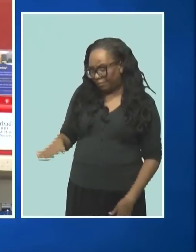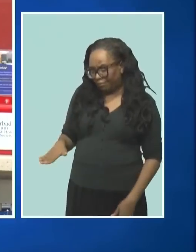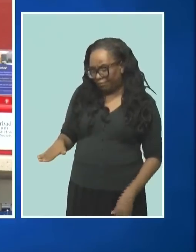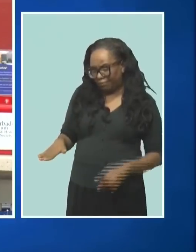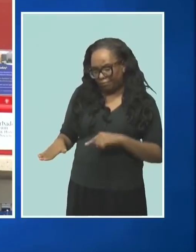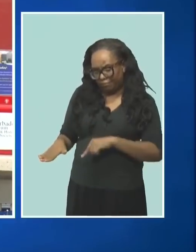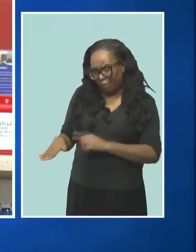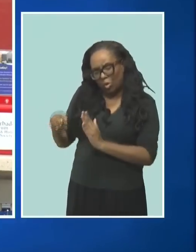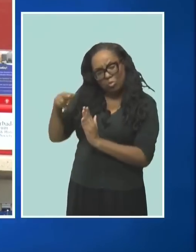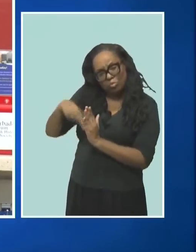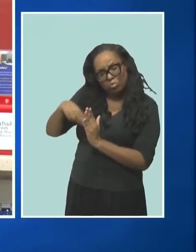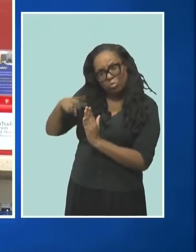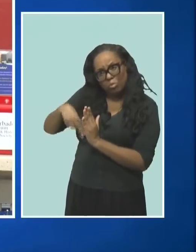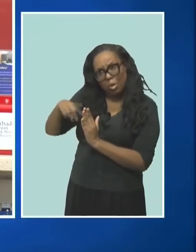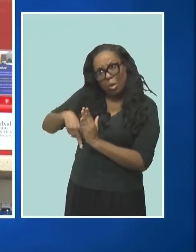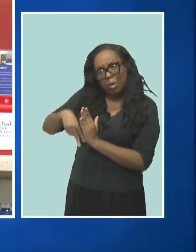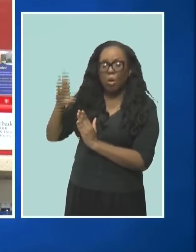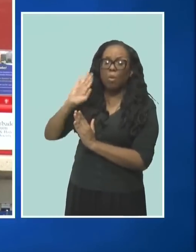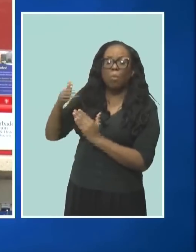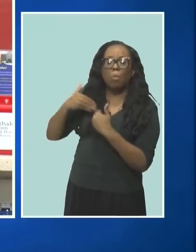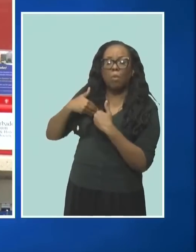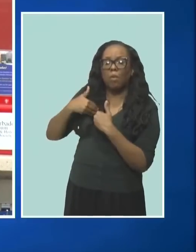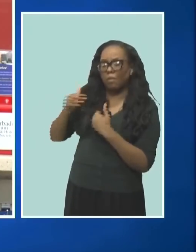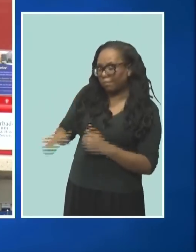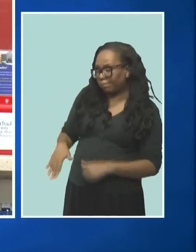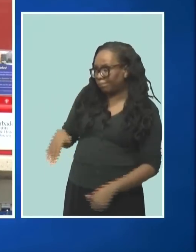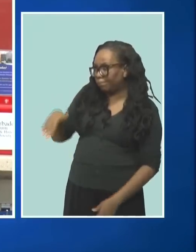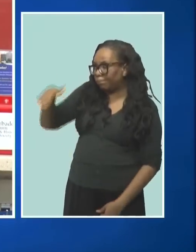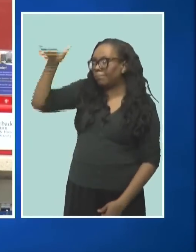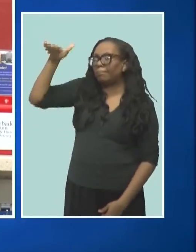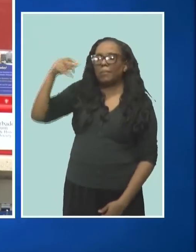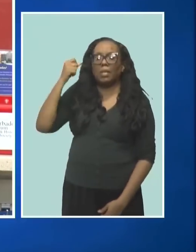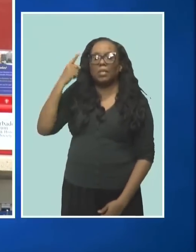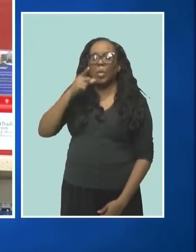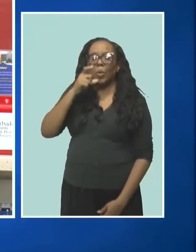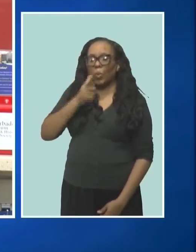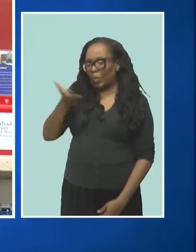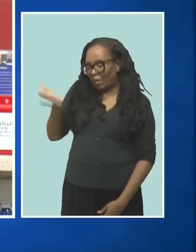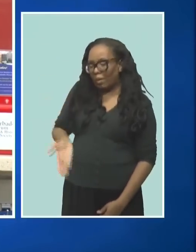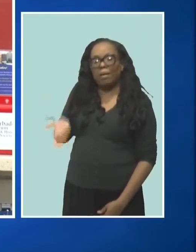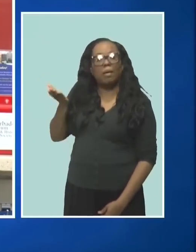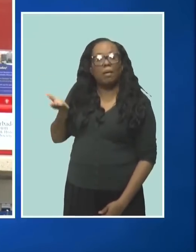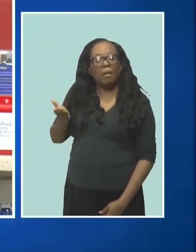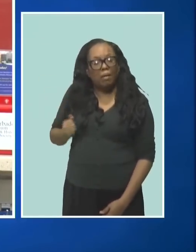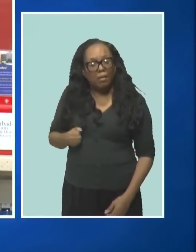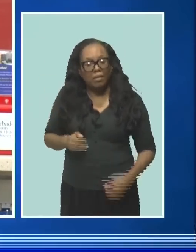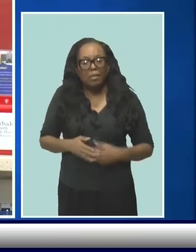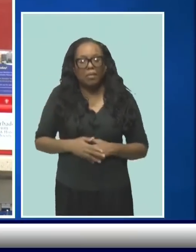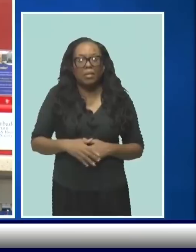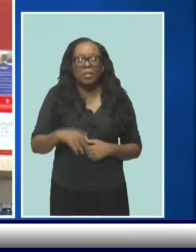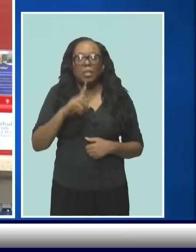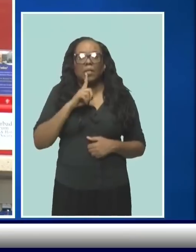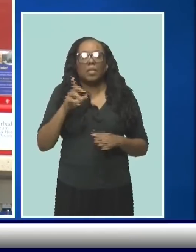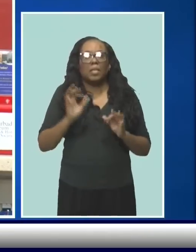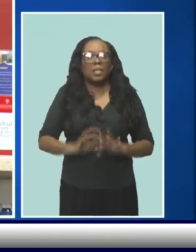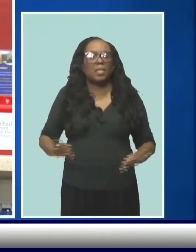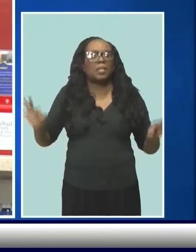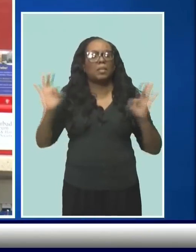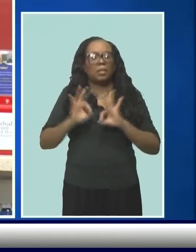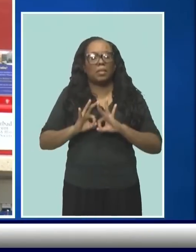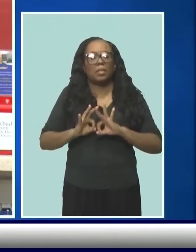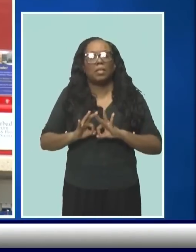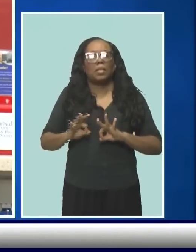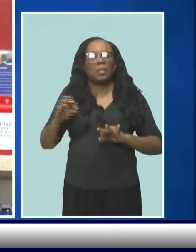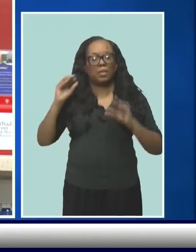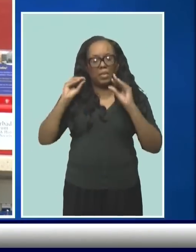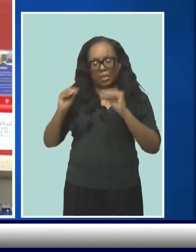young, they will have a better grounding of who they are as a people. It's essential that history be taught from the primary school